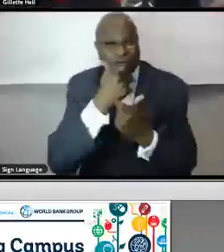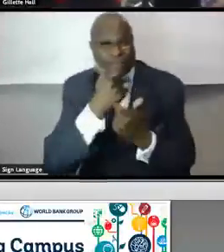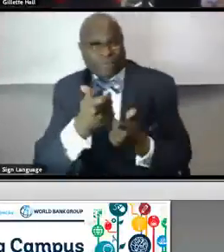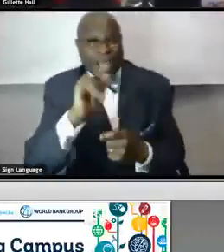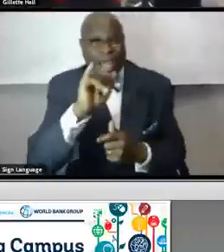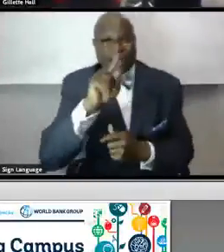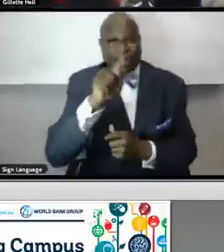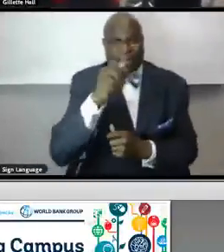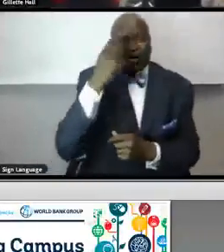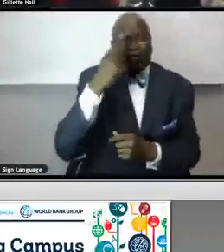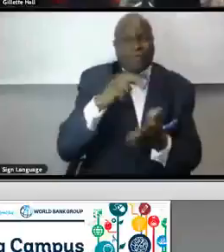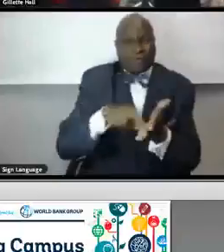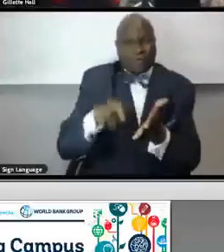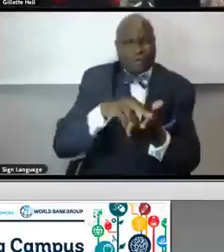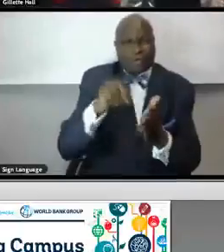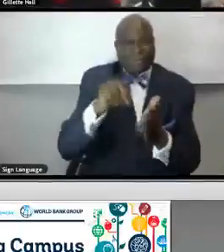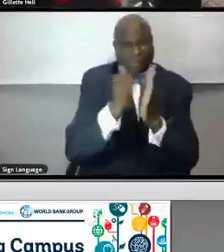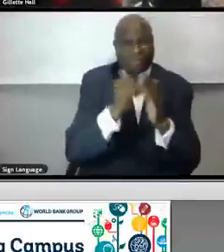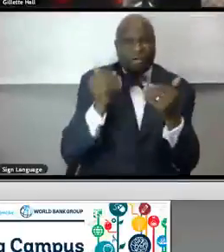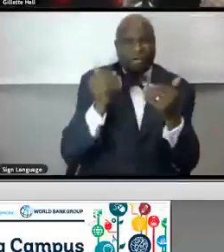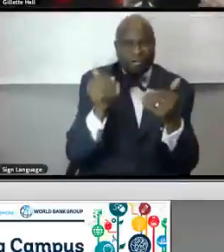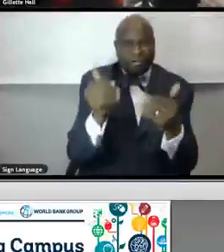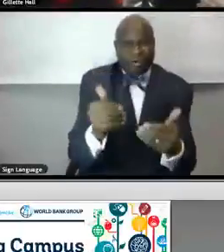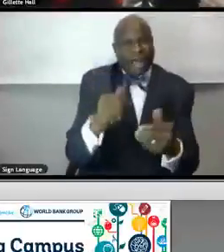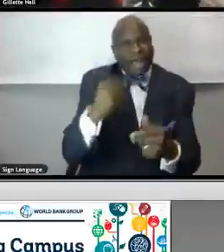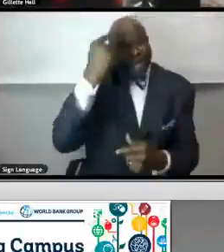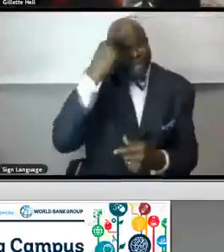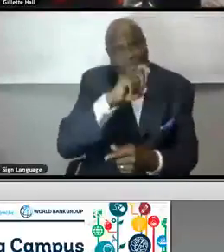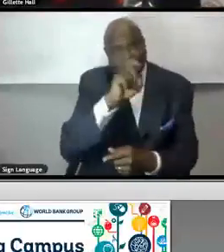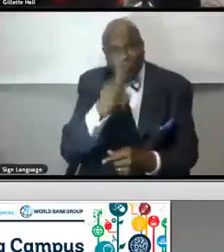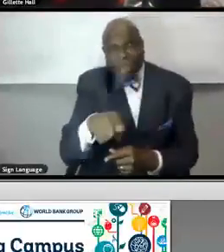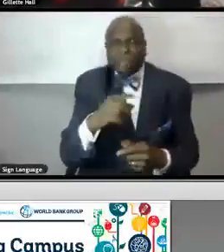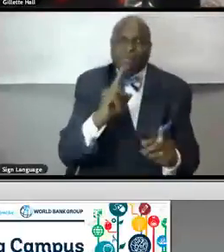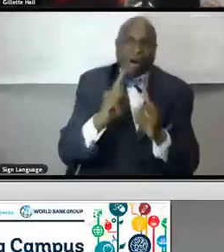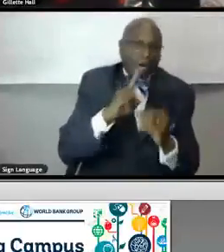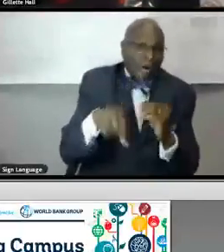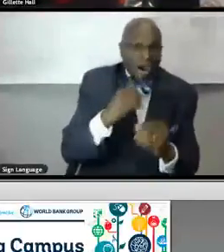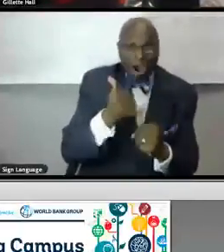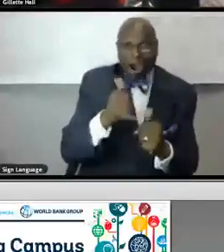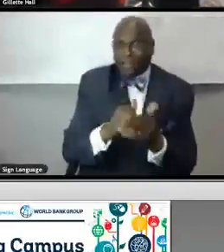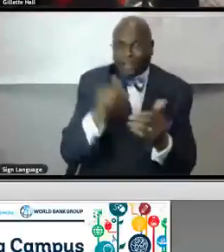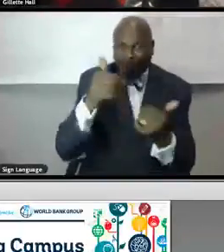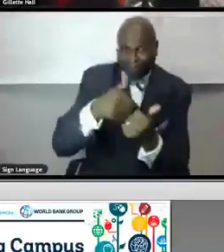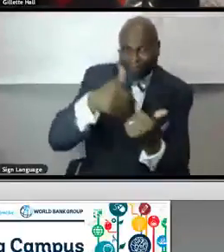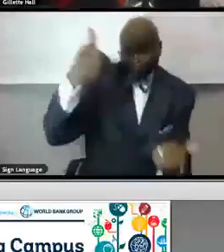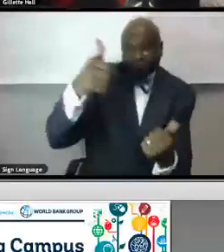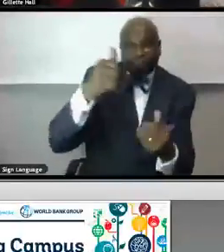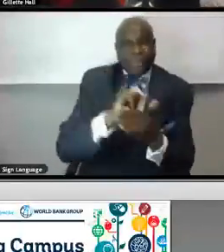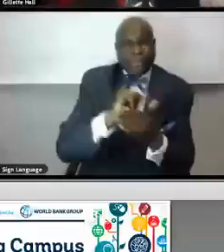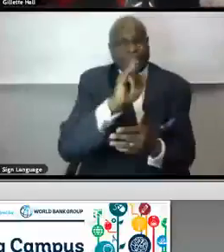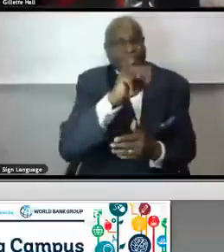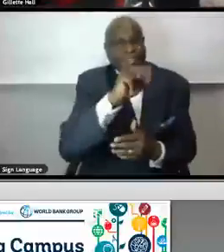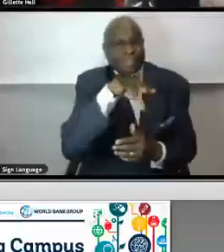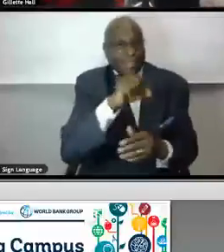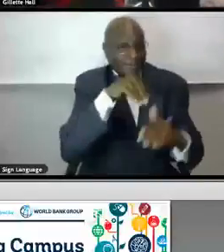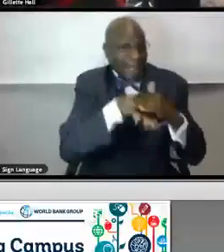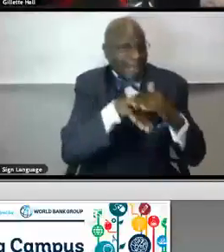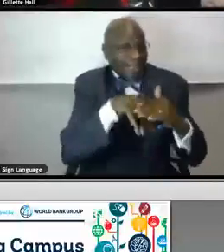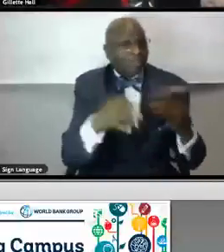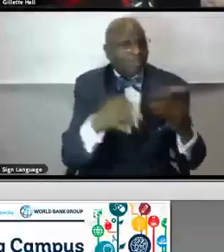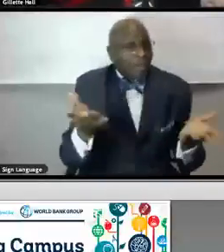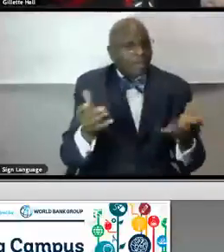item for the research agenda going forward. I think where the question is going is, are there discrepancies in Indigenous access